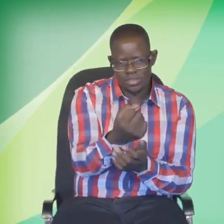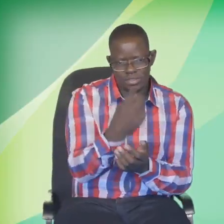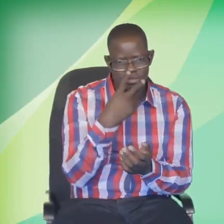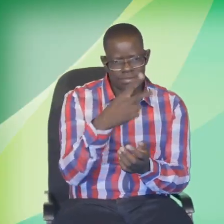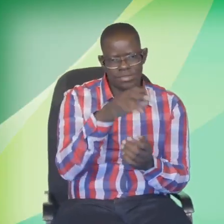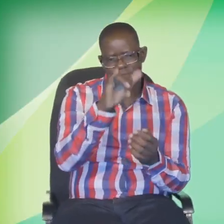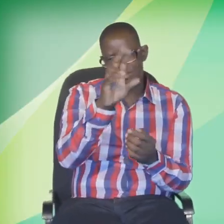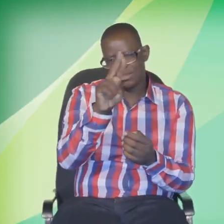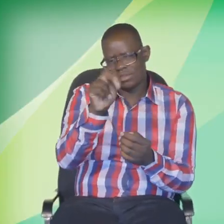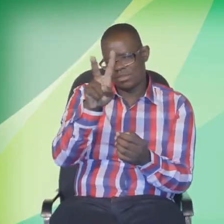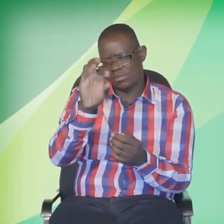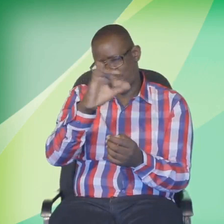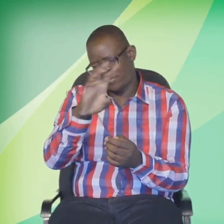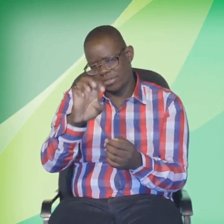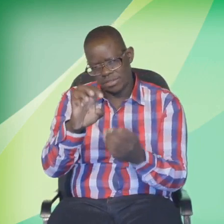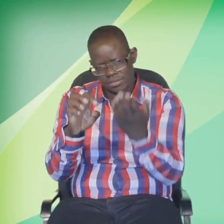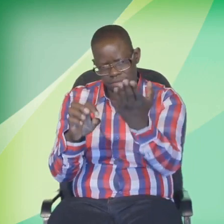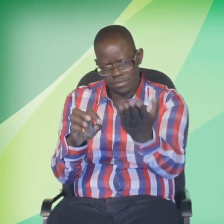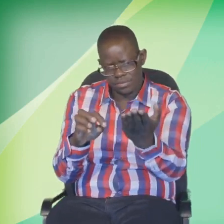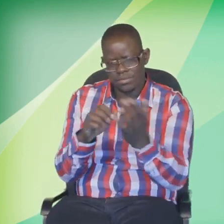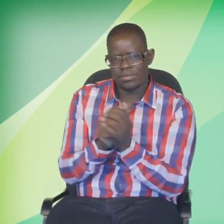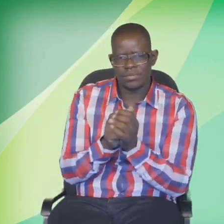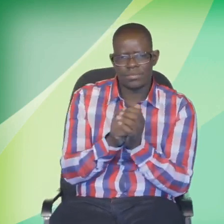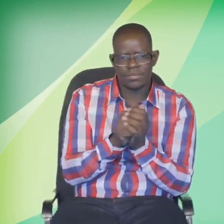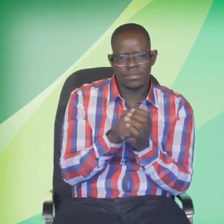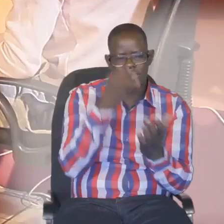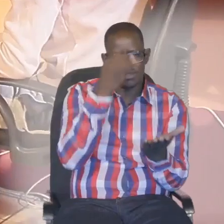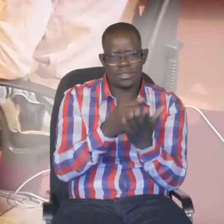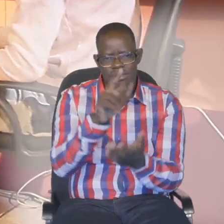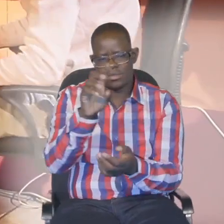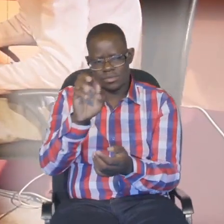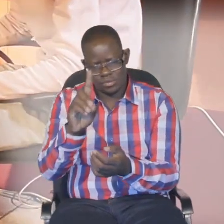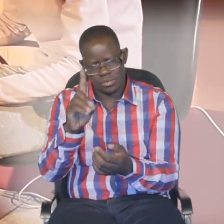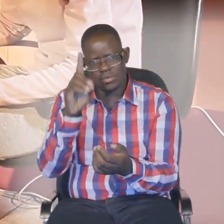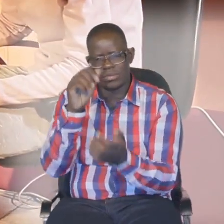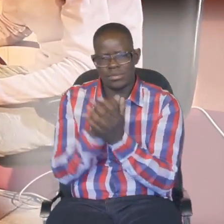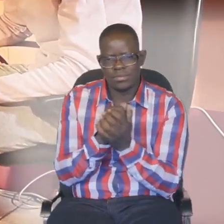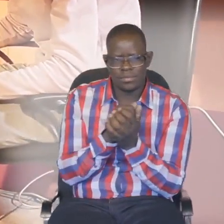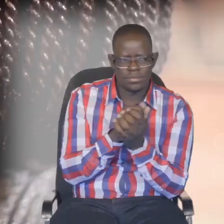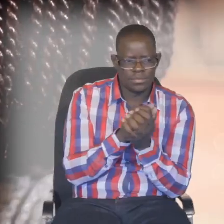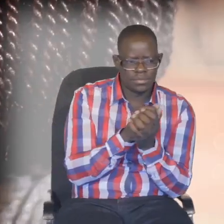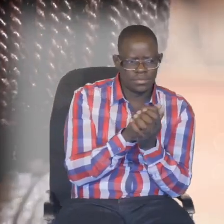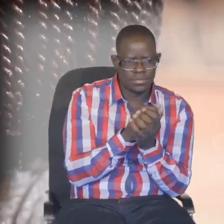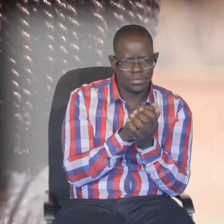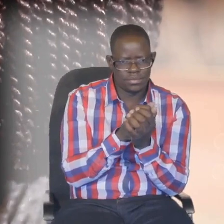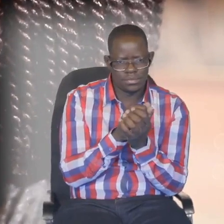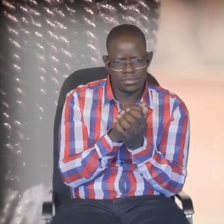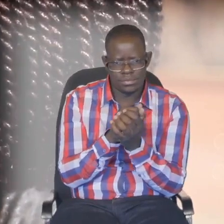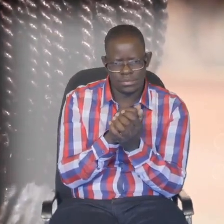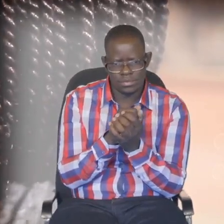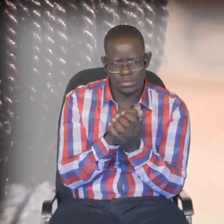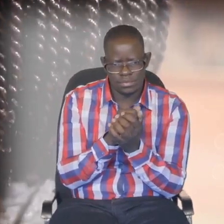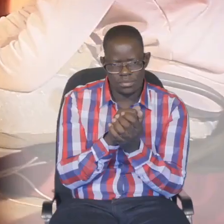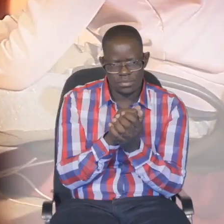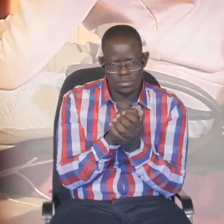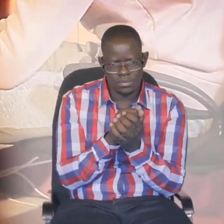see invoices, credit notes, and even an account statement. But Auntie, tell me, did you pay anything after you received this